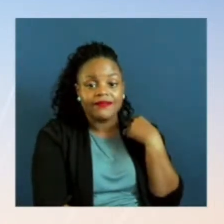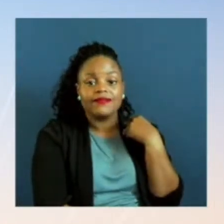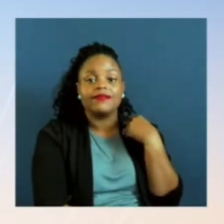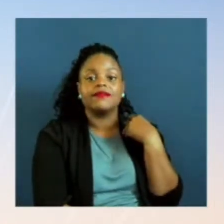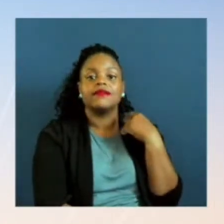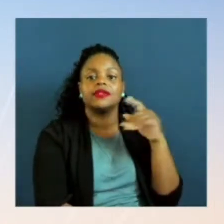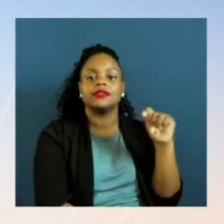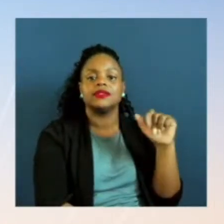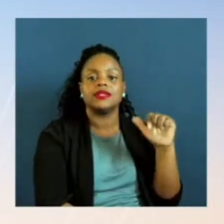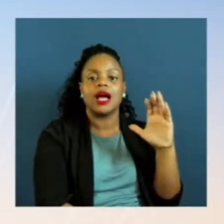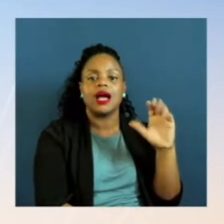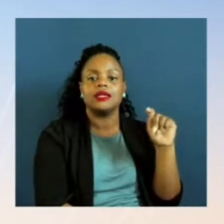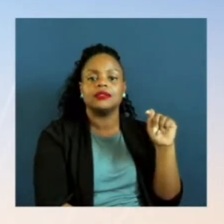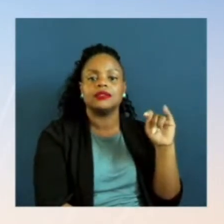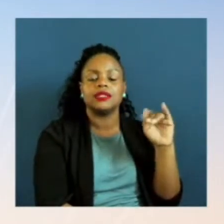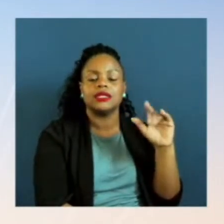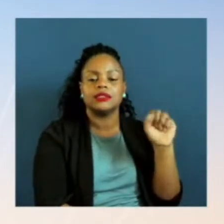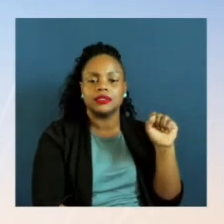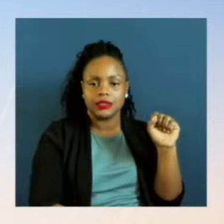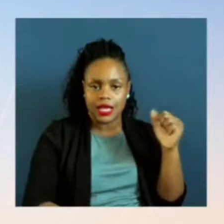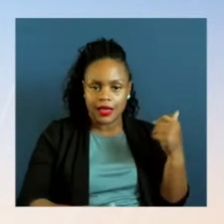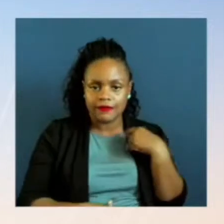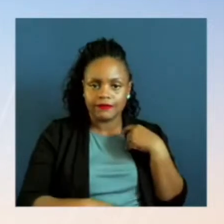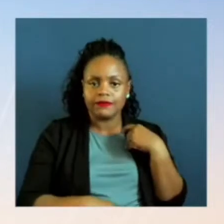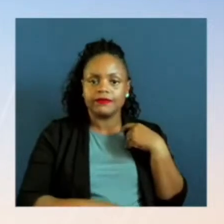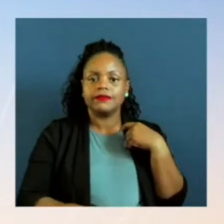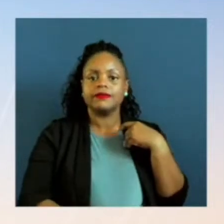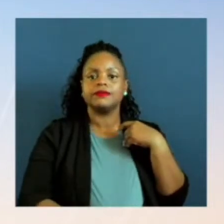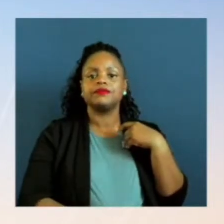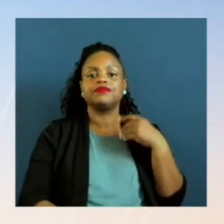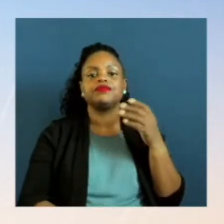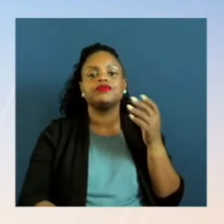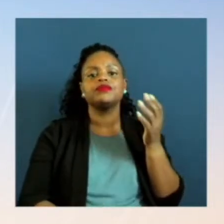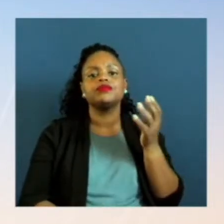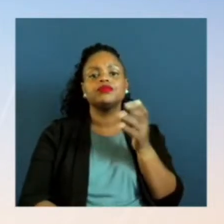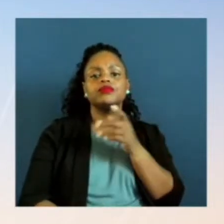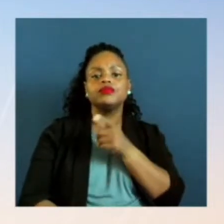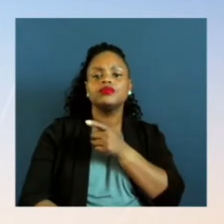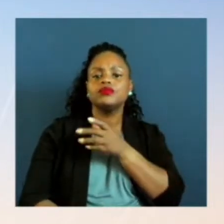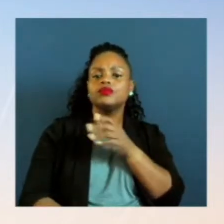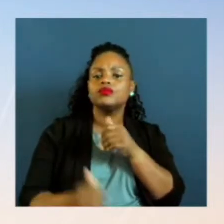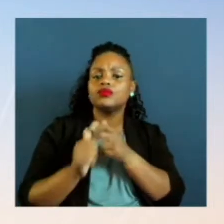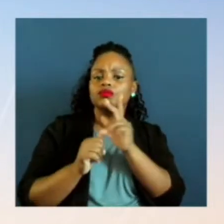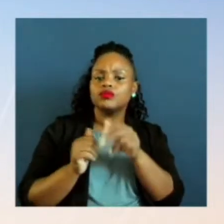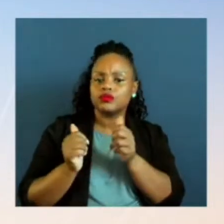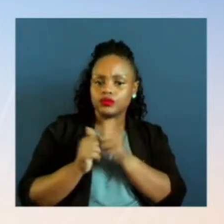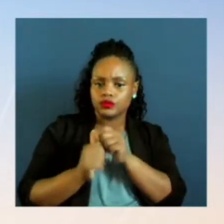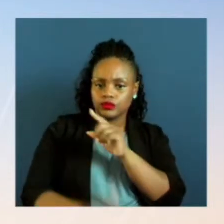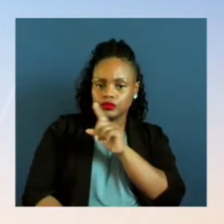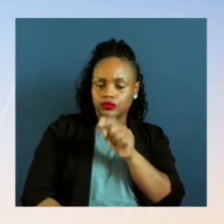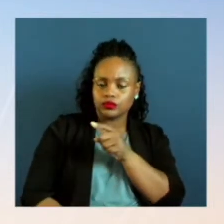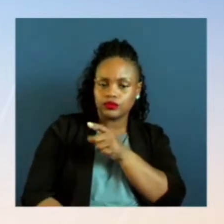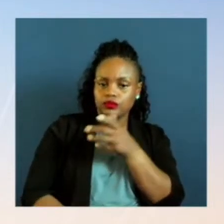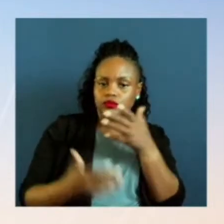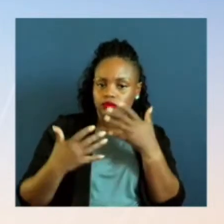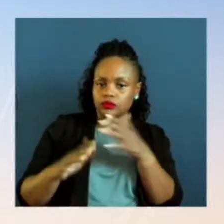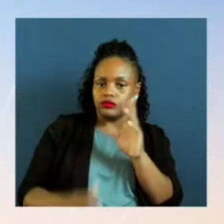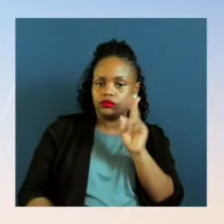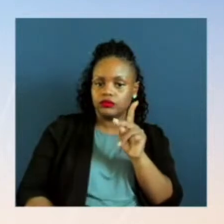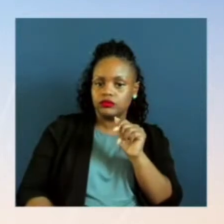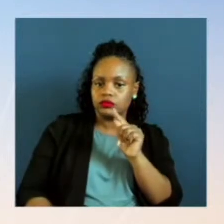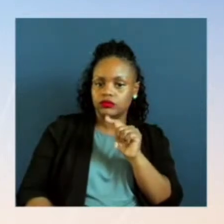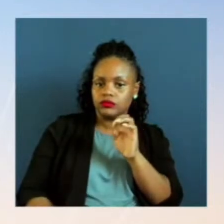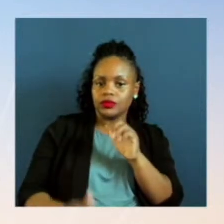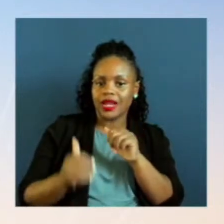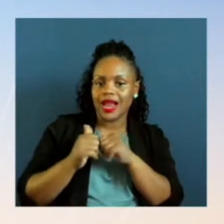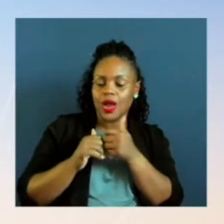Oh, apologies. One more follow. Sure. Steve Holland's question this time. You kind of updated us on how you're sort of encouraging the international leaders to